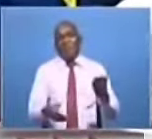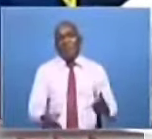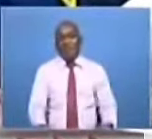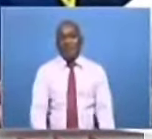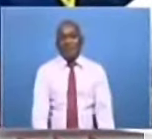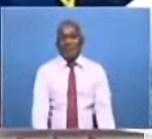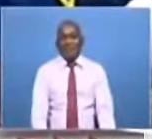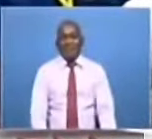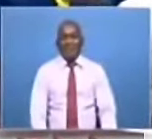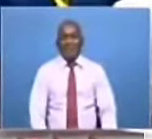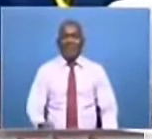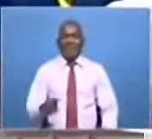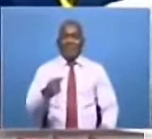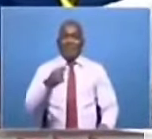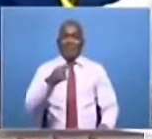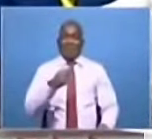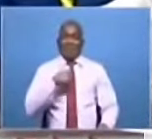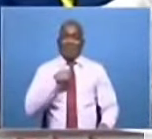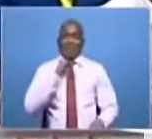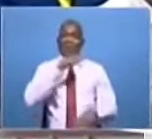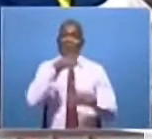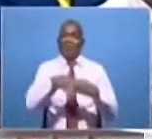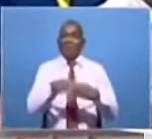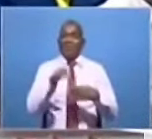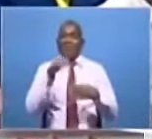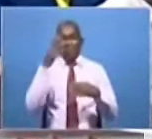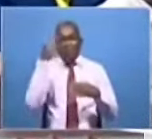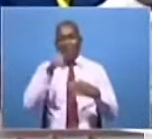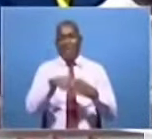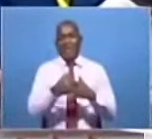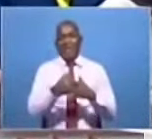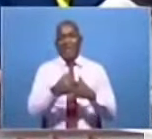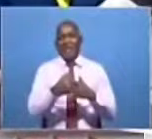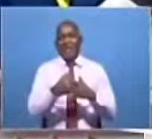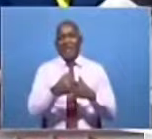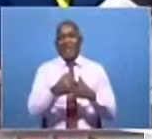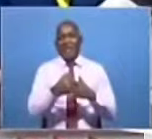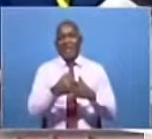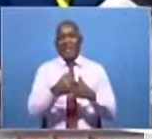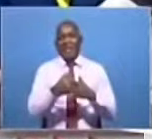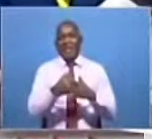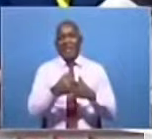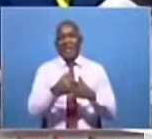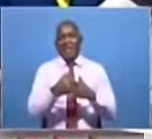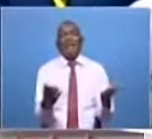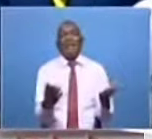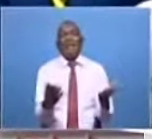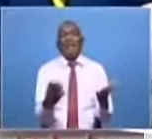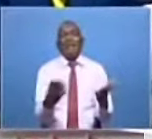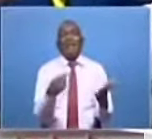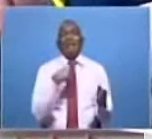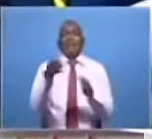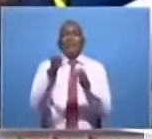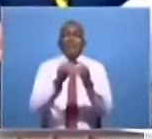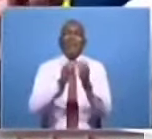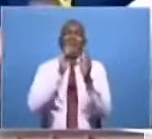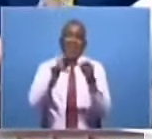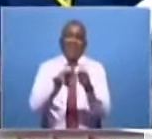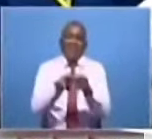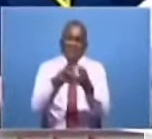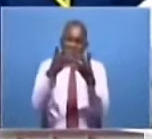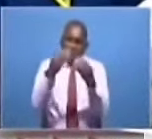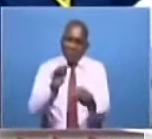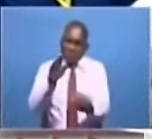completed my answer, and your lordship says I'm satisfied with your answer. You're cutting me short in giving an answer that will address